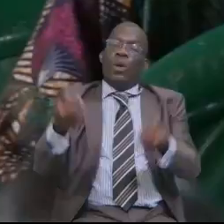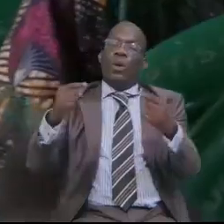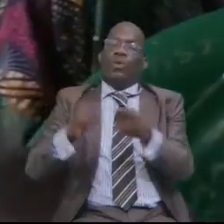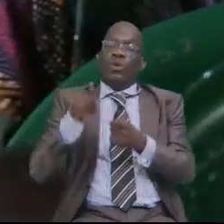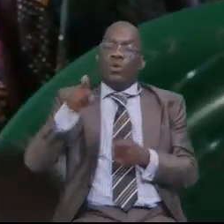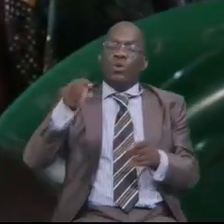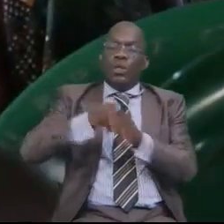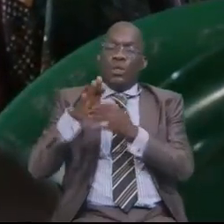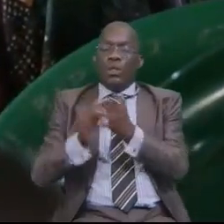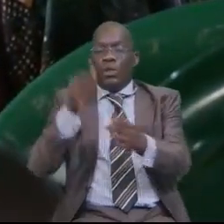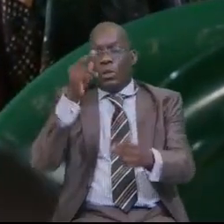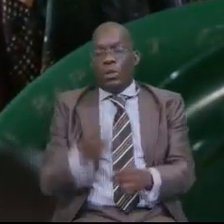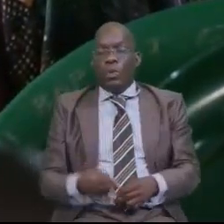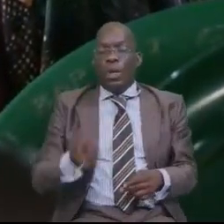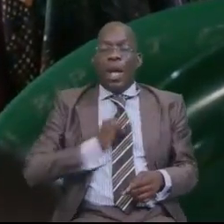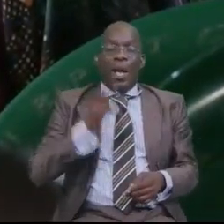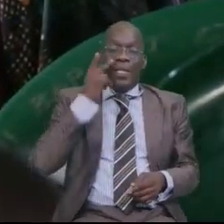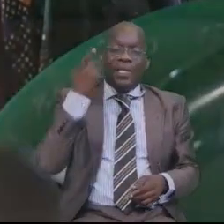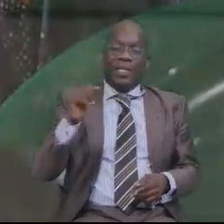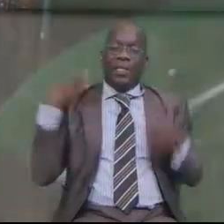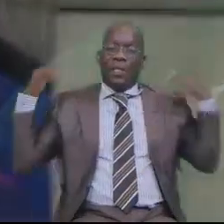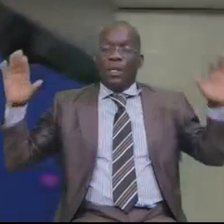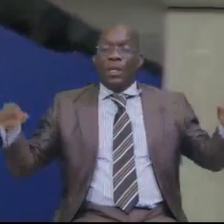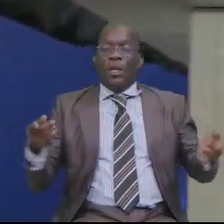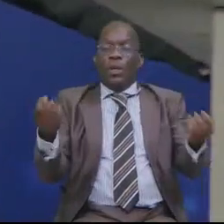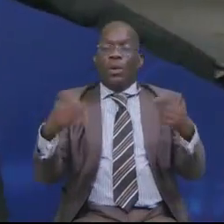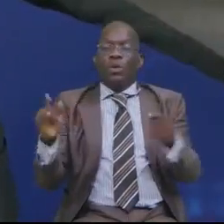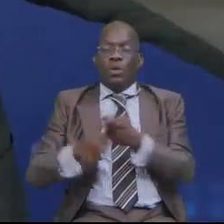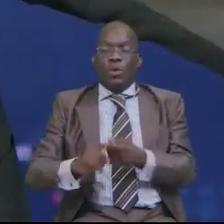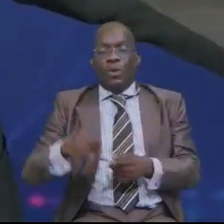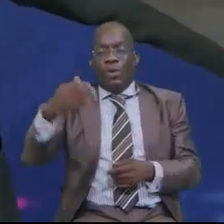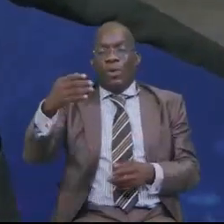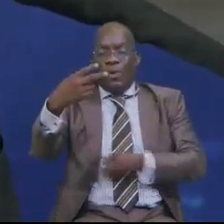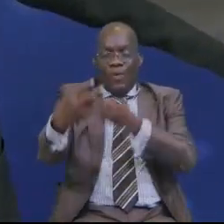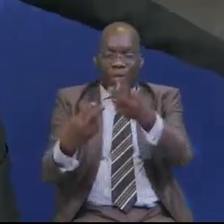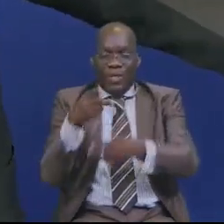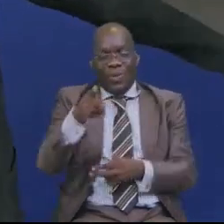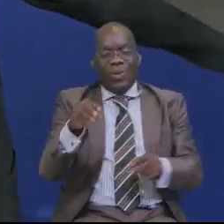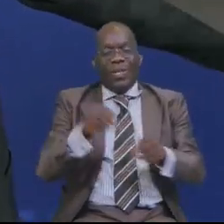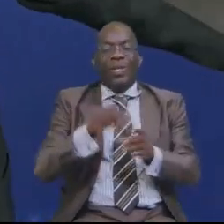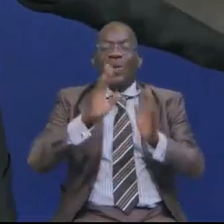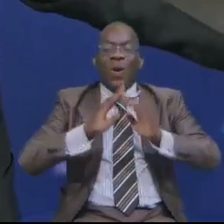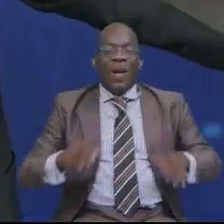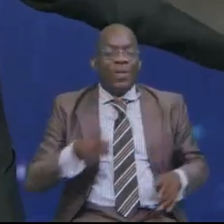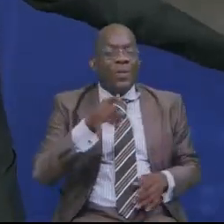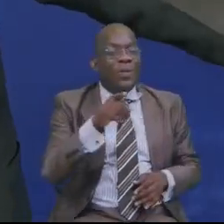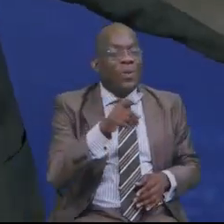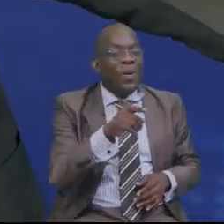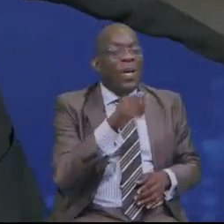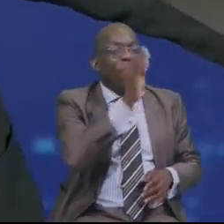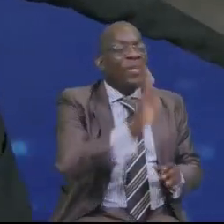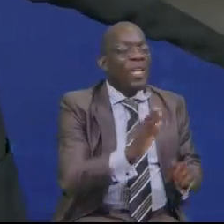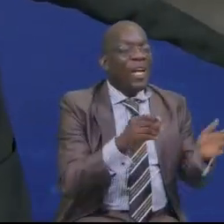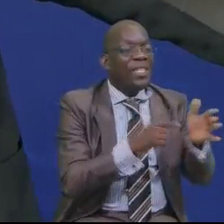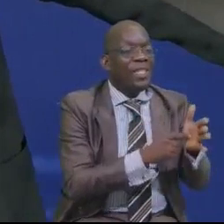name. I see the angels coming to visit you in your mansion. Are you evangelist so and so? Are